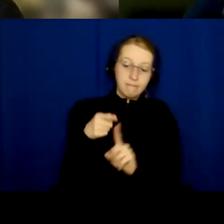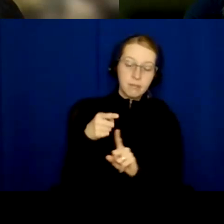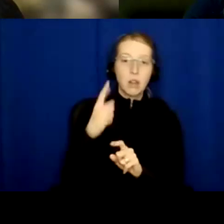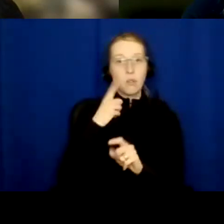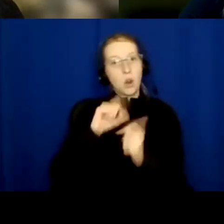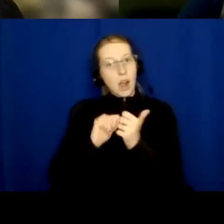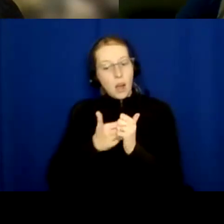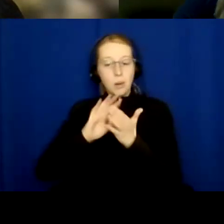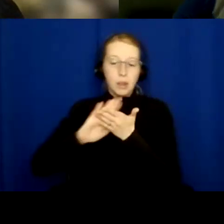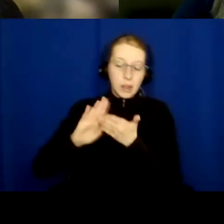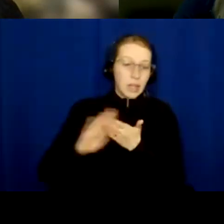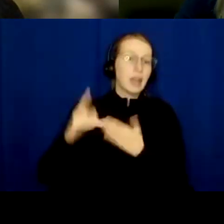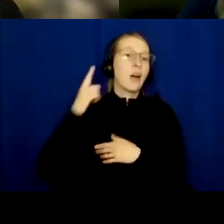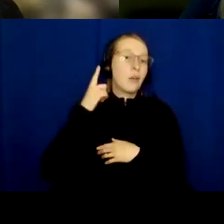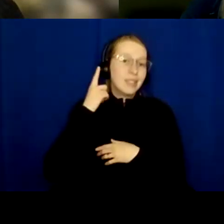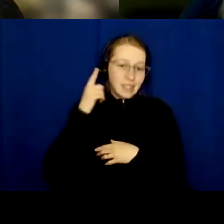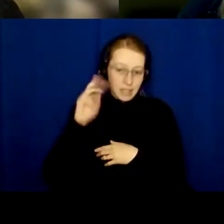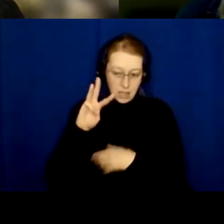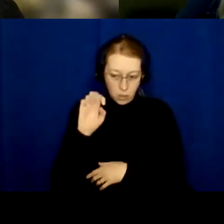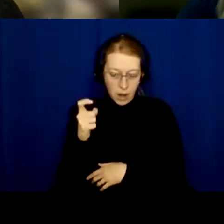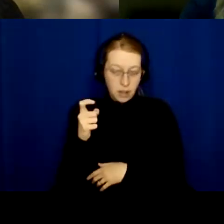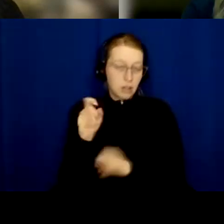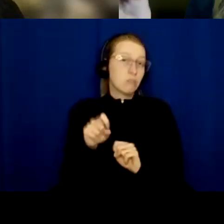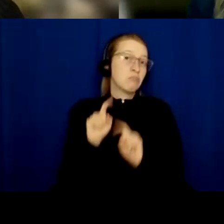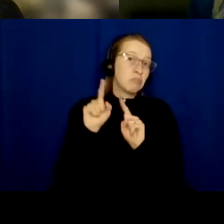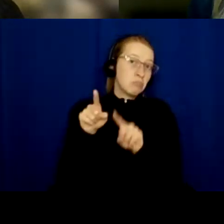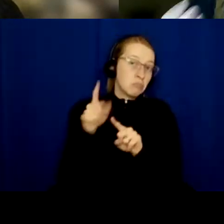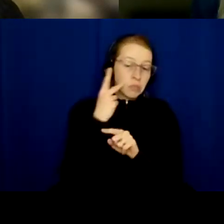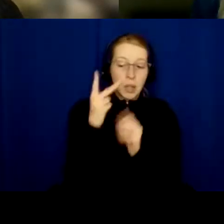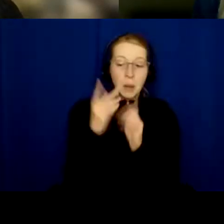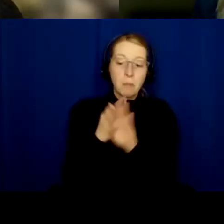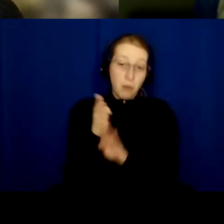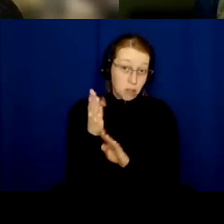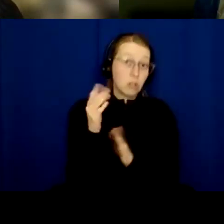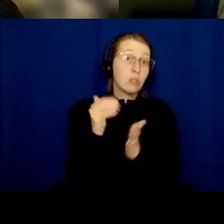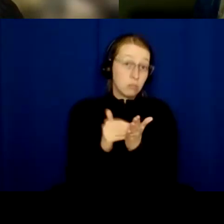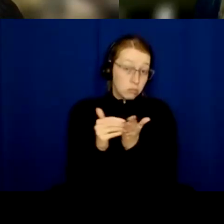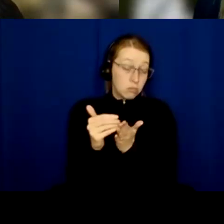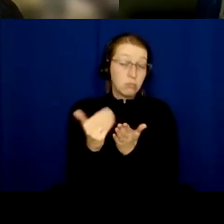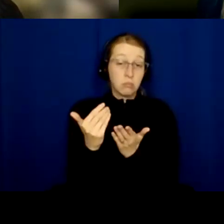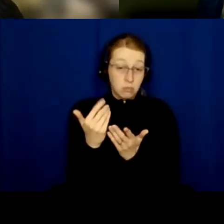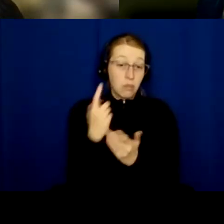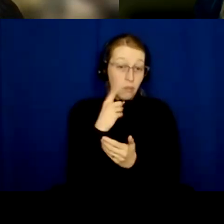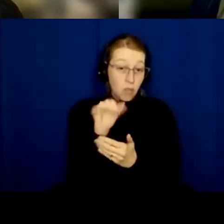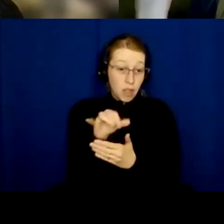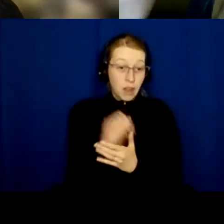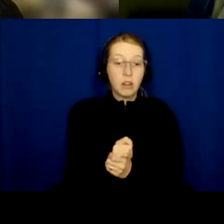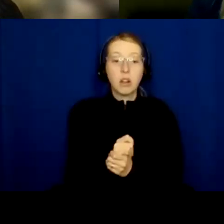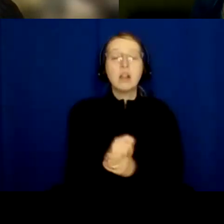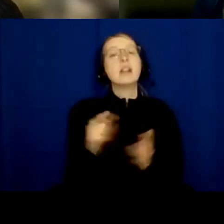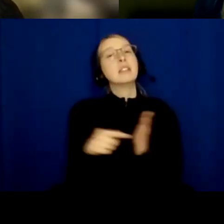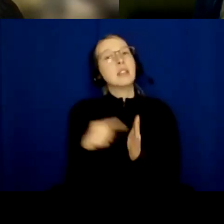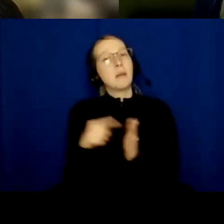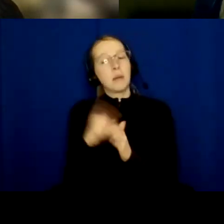a professional regularly for that. And sometimes they can talk about different types of oil that you